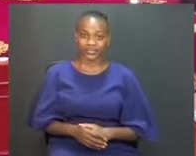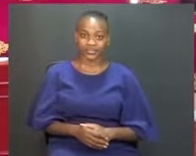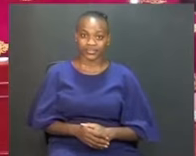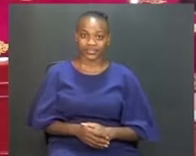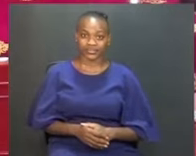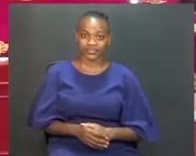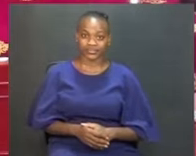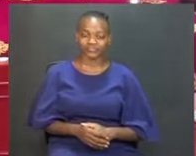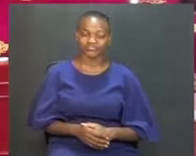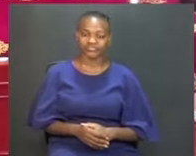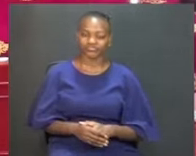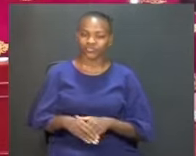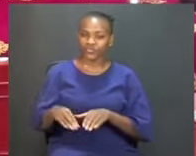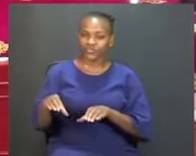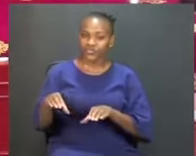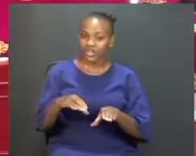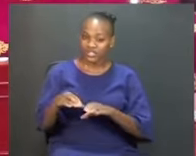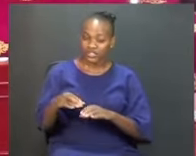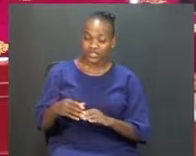of contempt